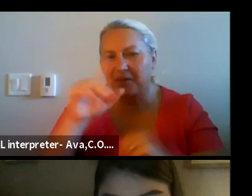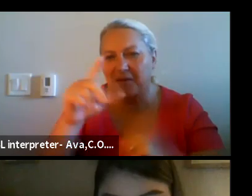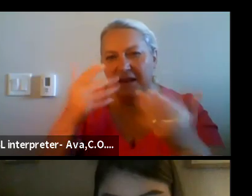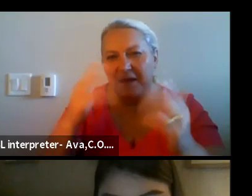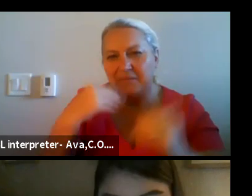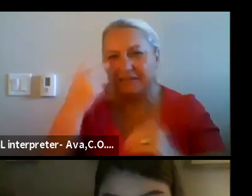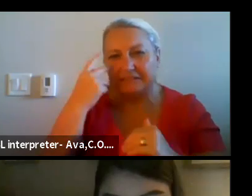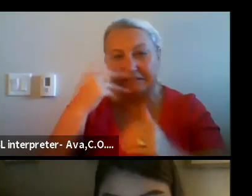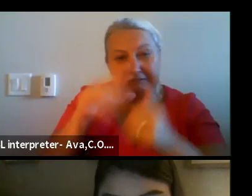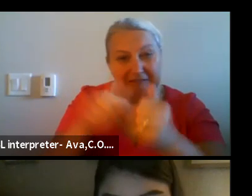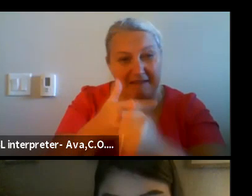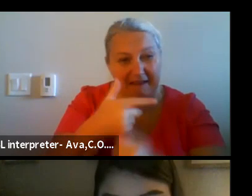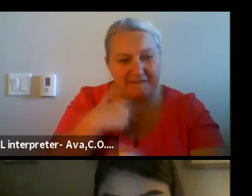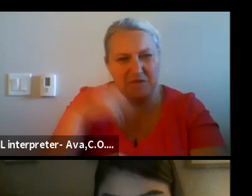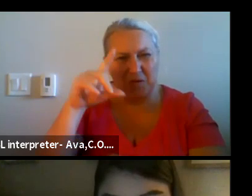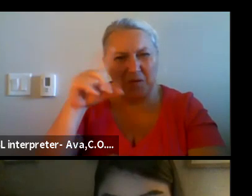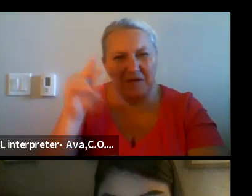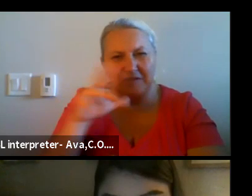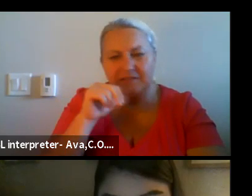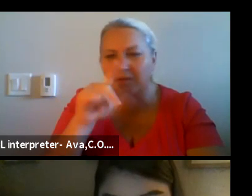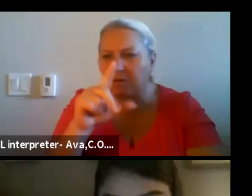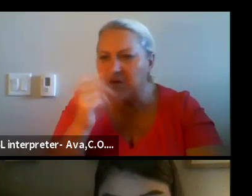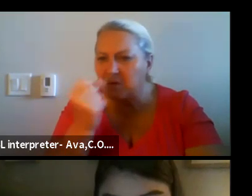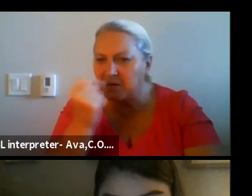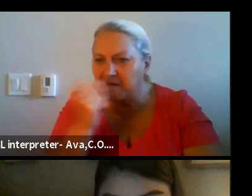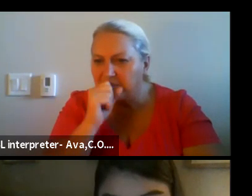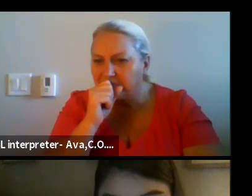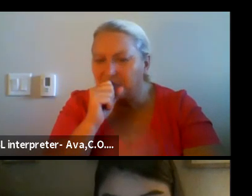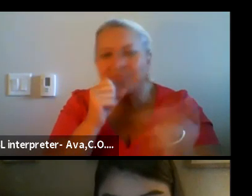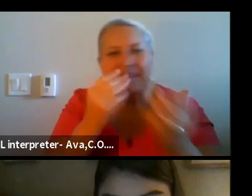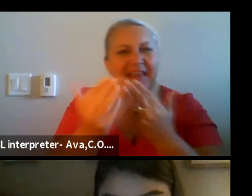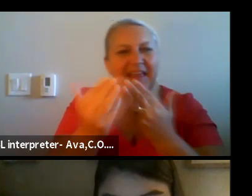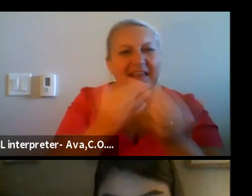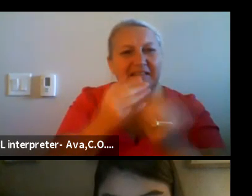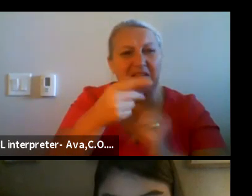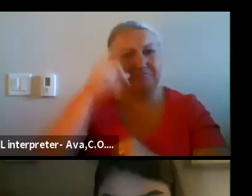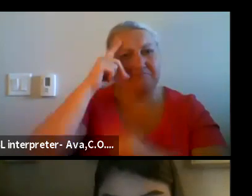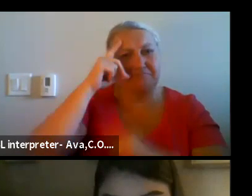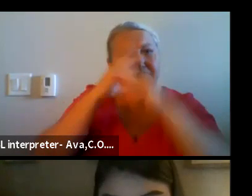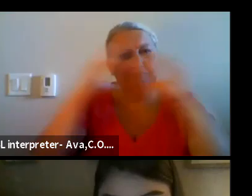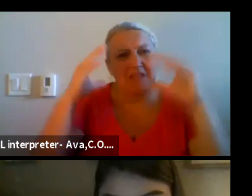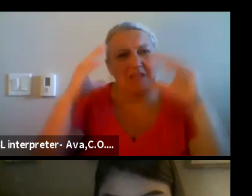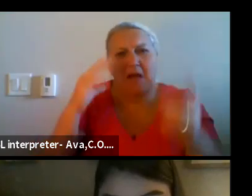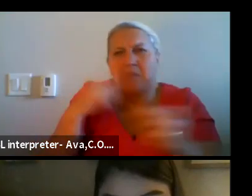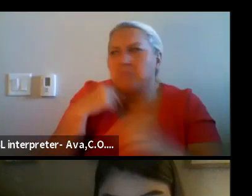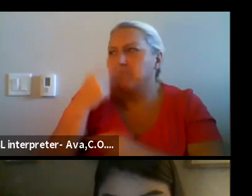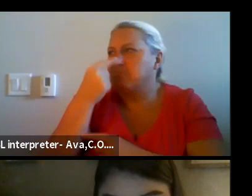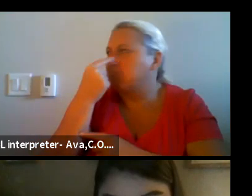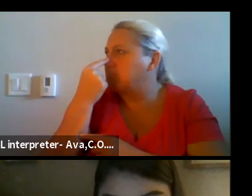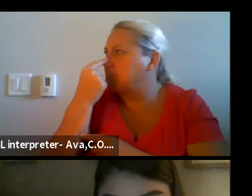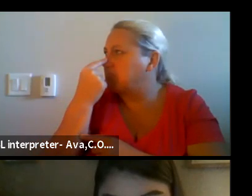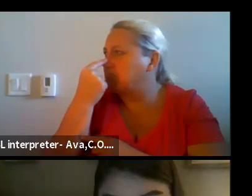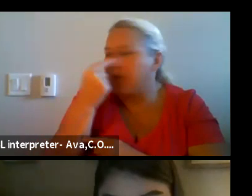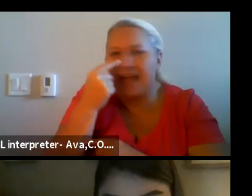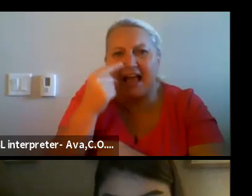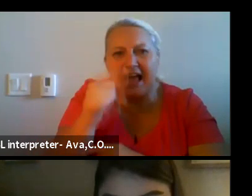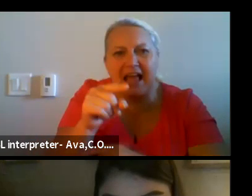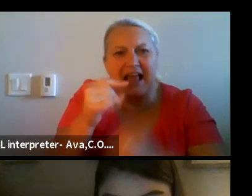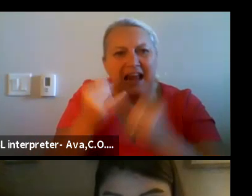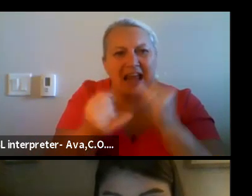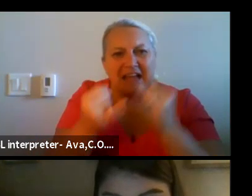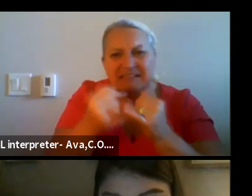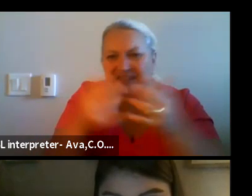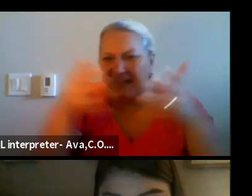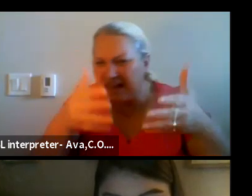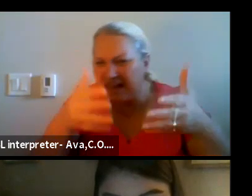question here. No, I don't. But I think I wouldn't mind just spending the last couple minutes, 4 minutes we